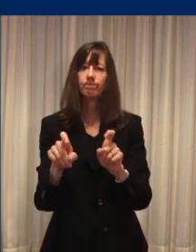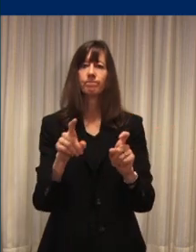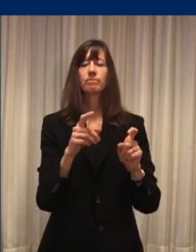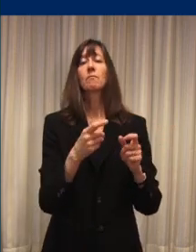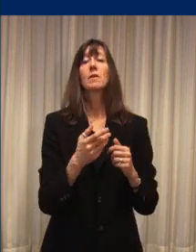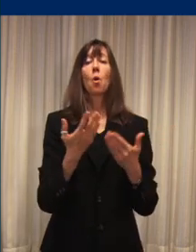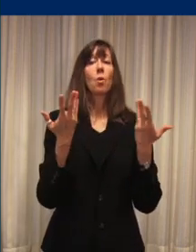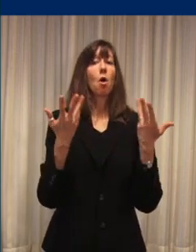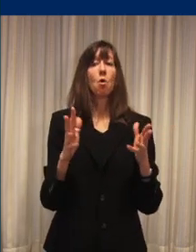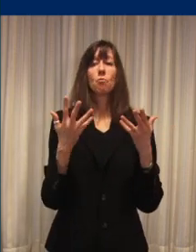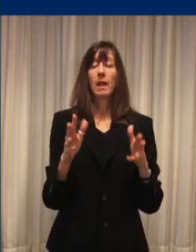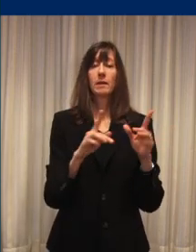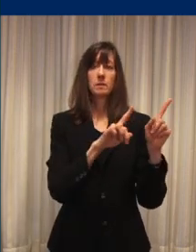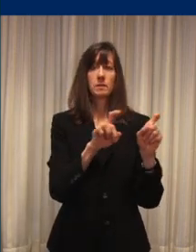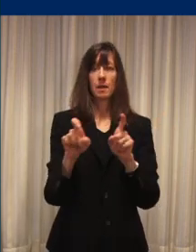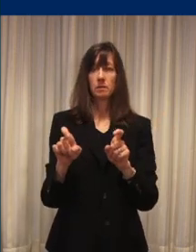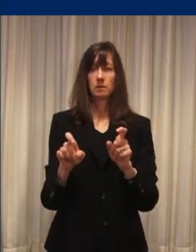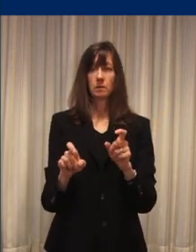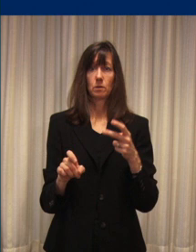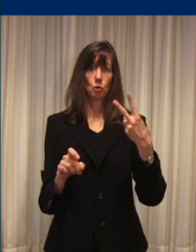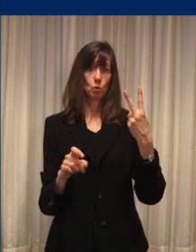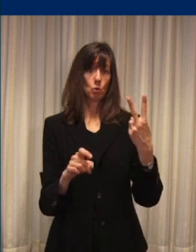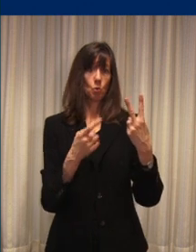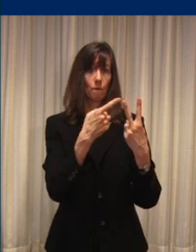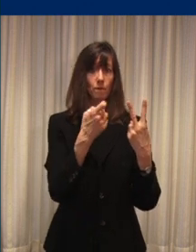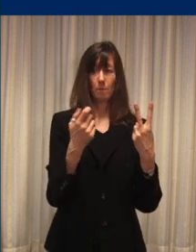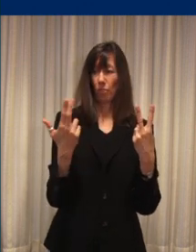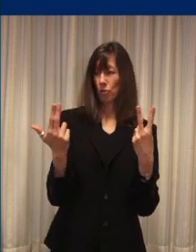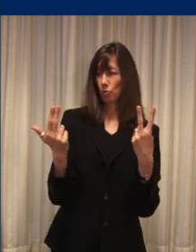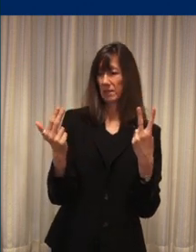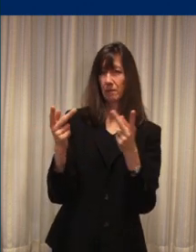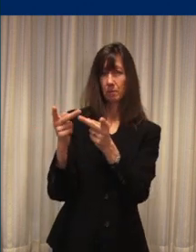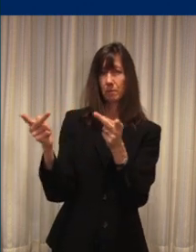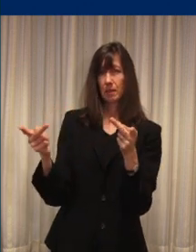in 2 of the 13.